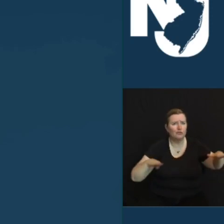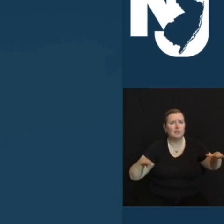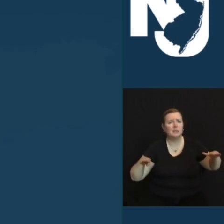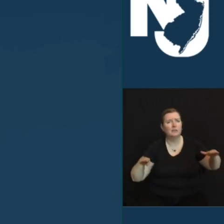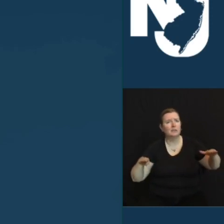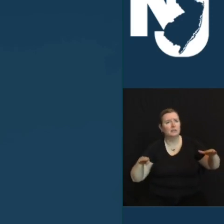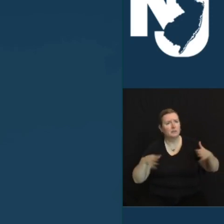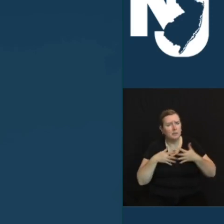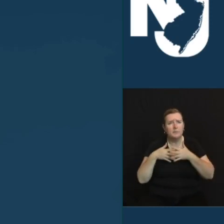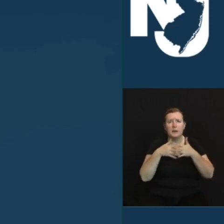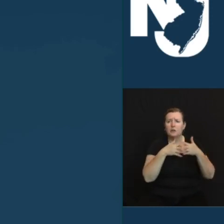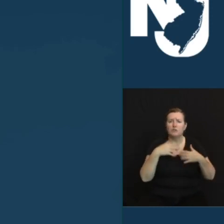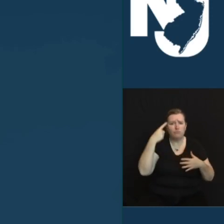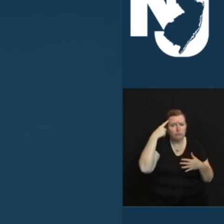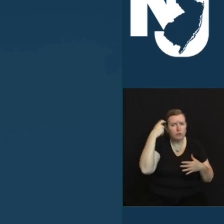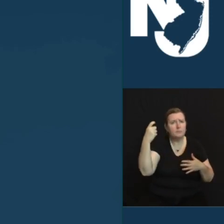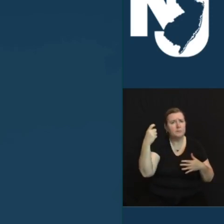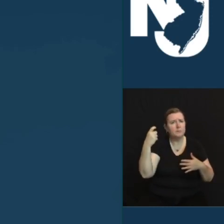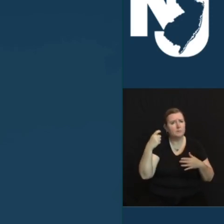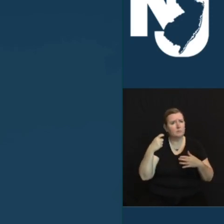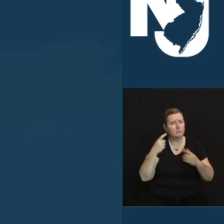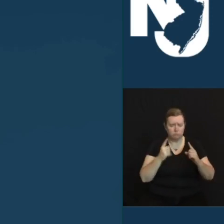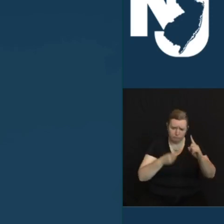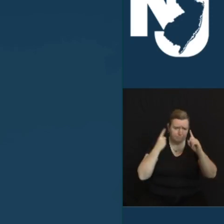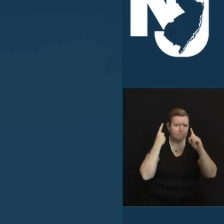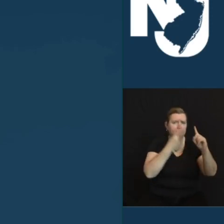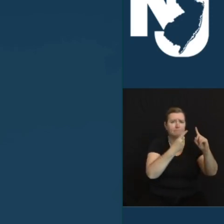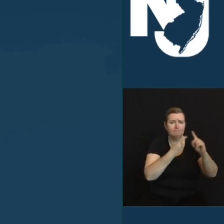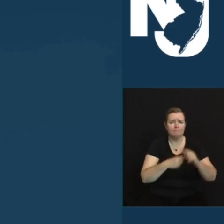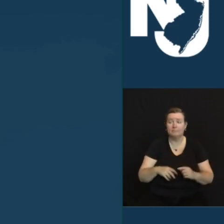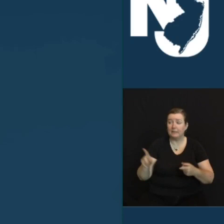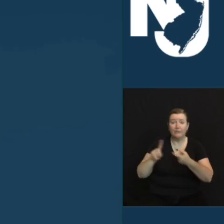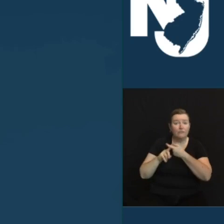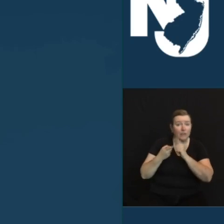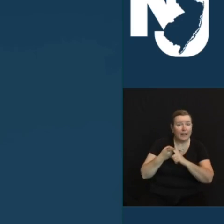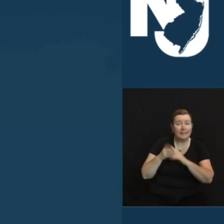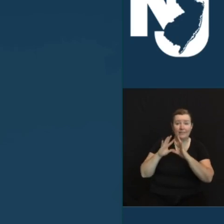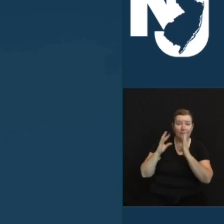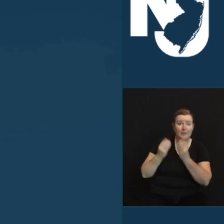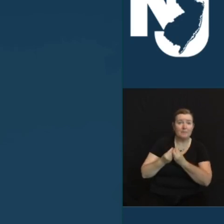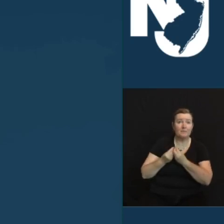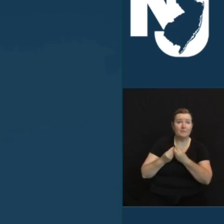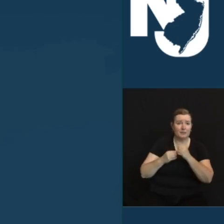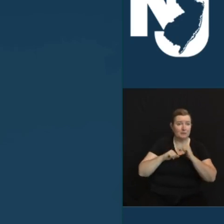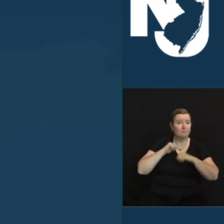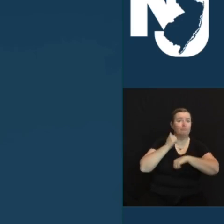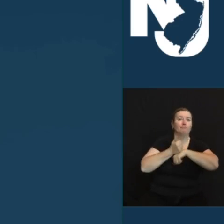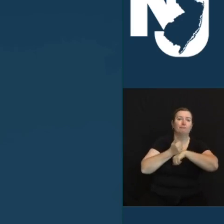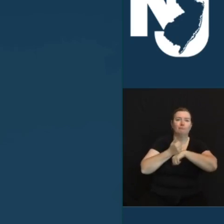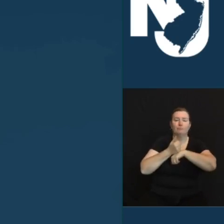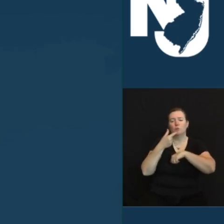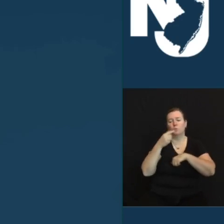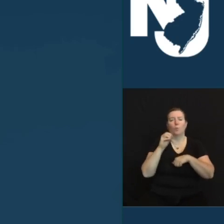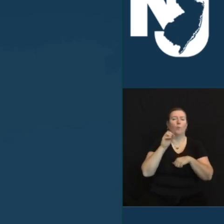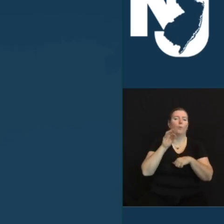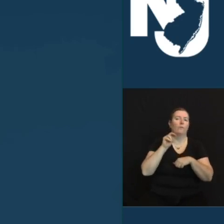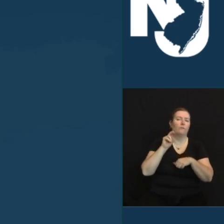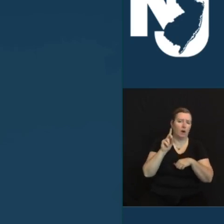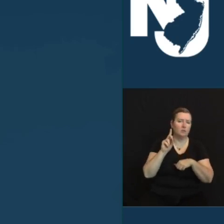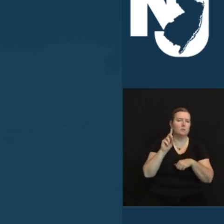American dream. Now, friends and family have established a GoFundMe account to support Raymond and